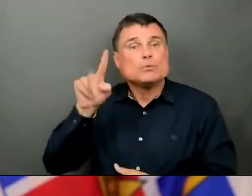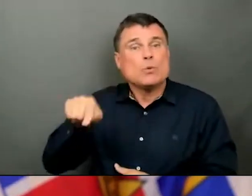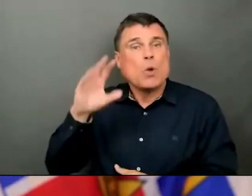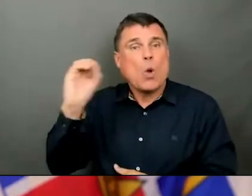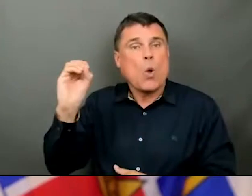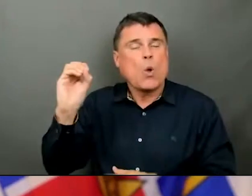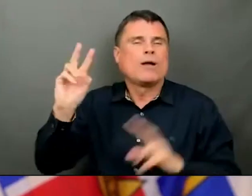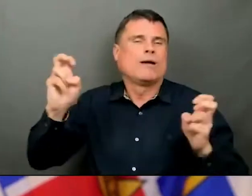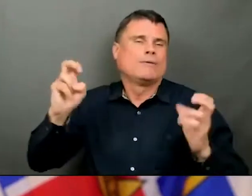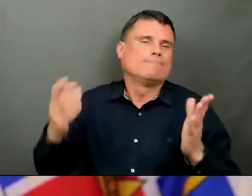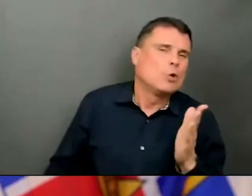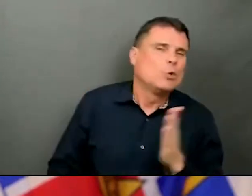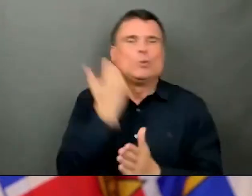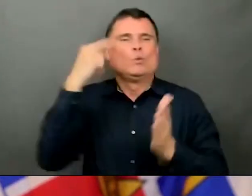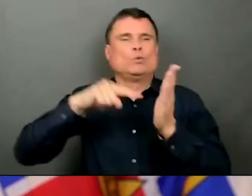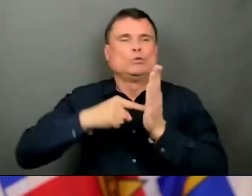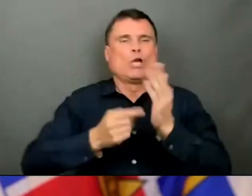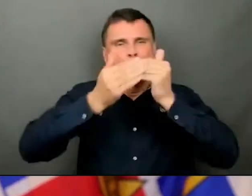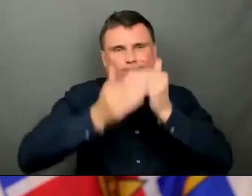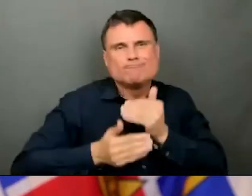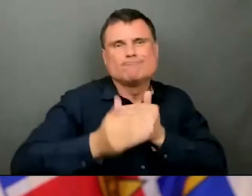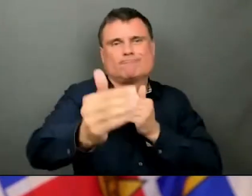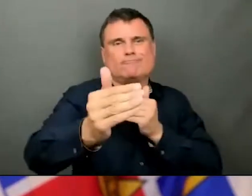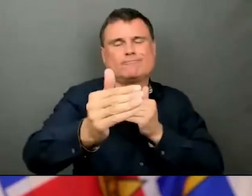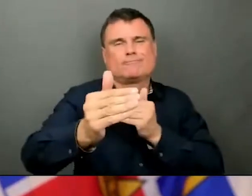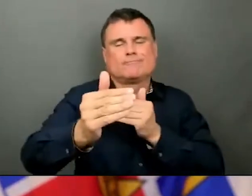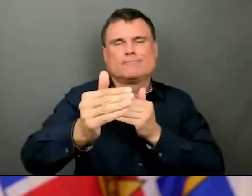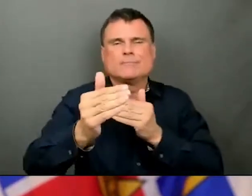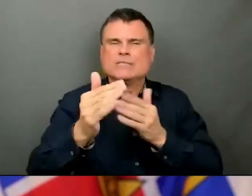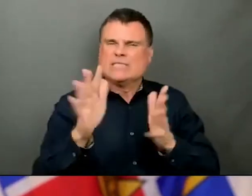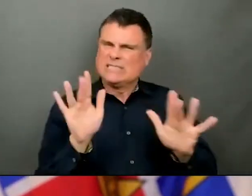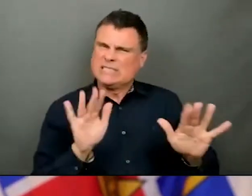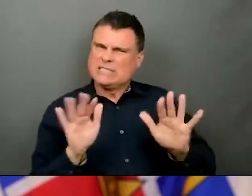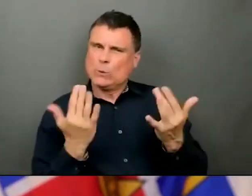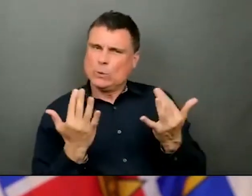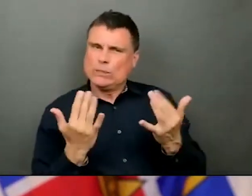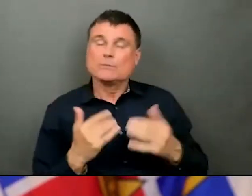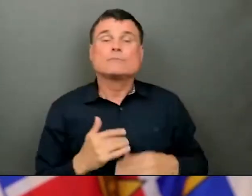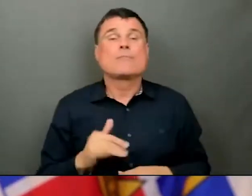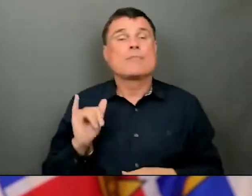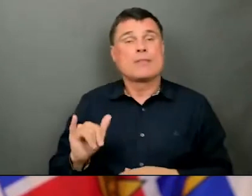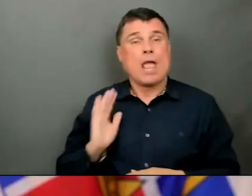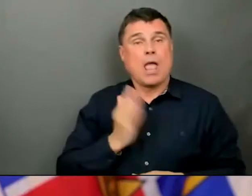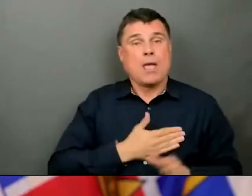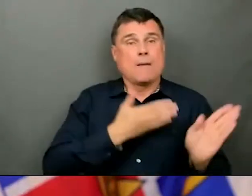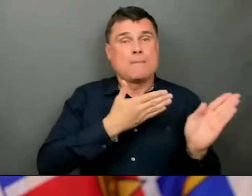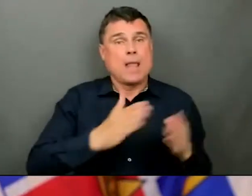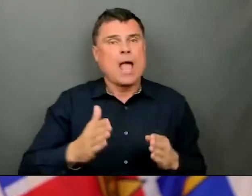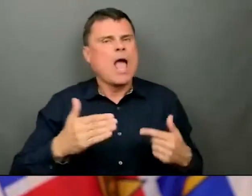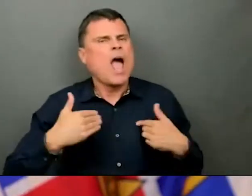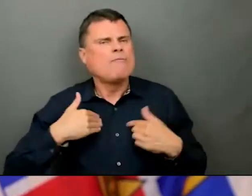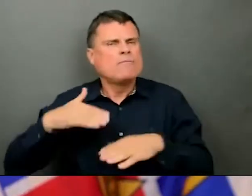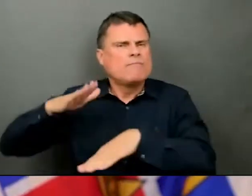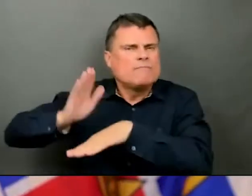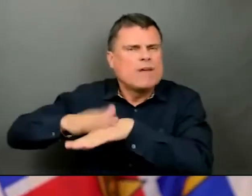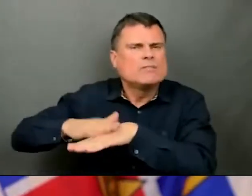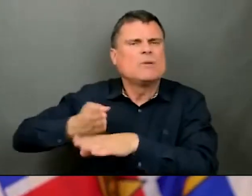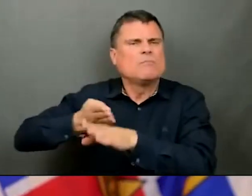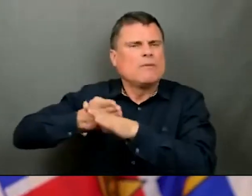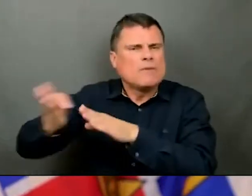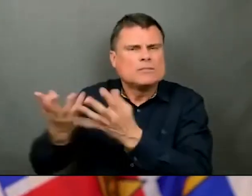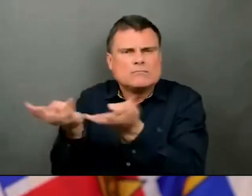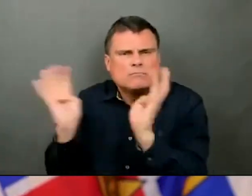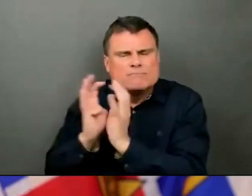that. And it will have advice and direction and guidance on several different aspects, on things that we can do in